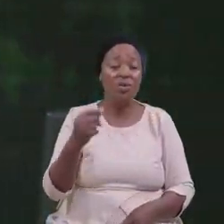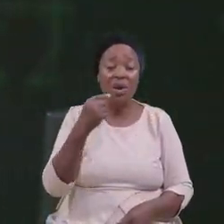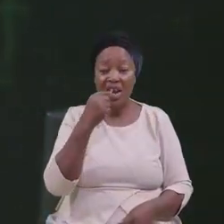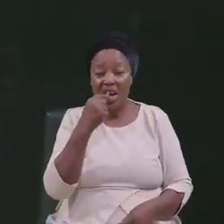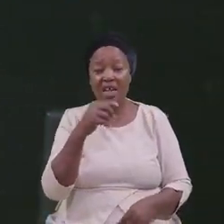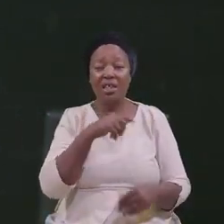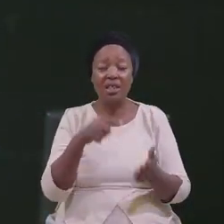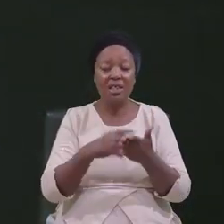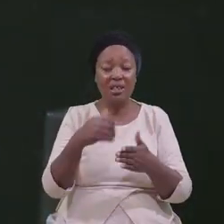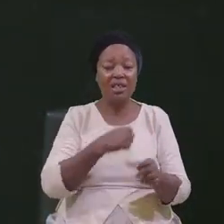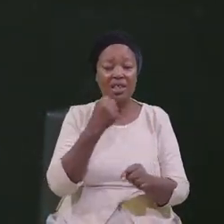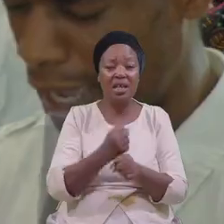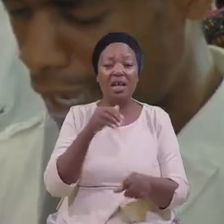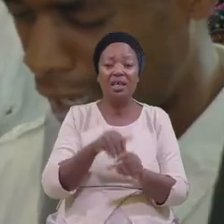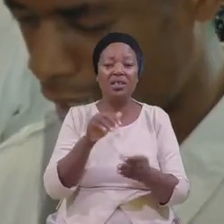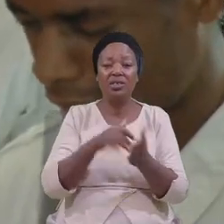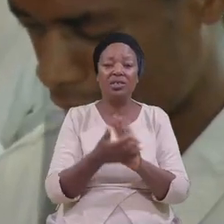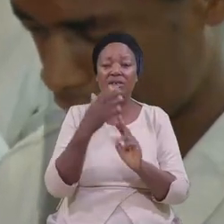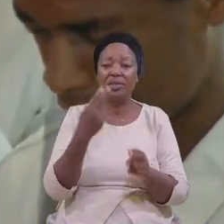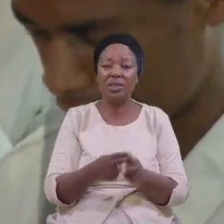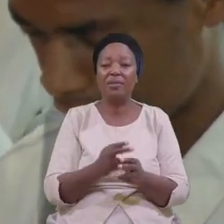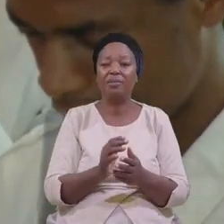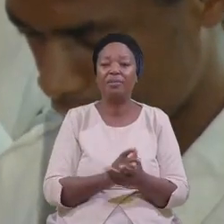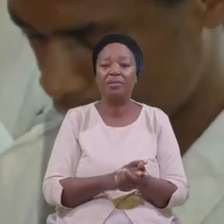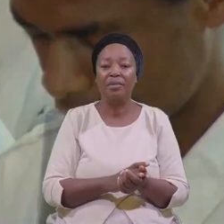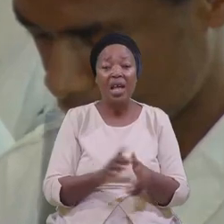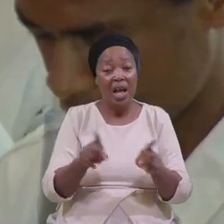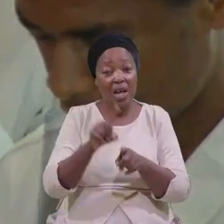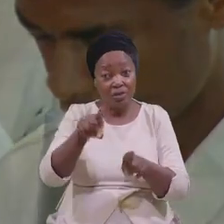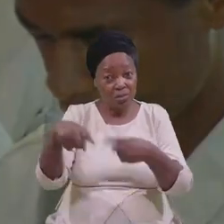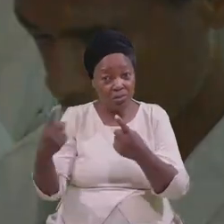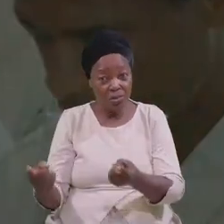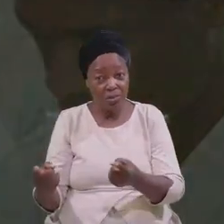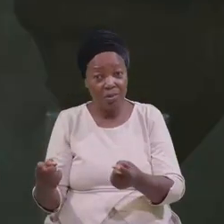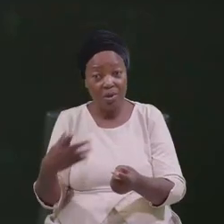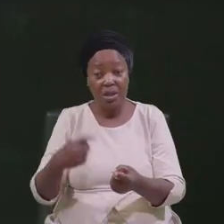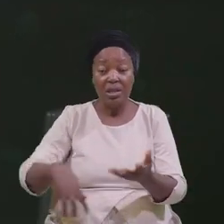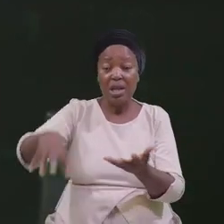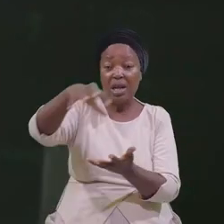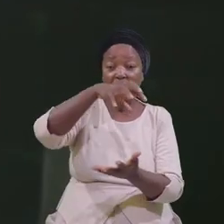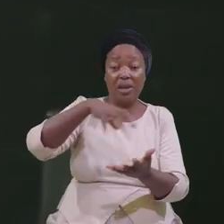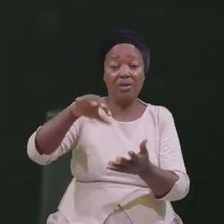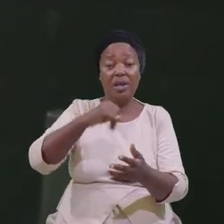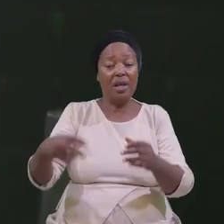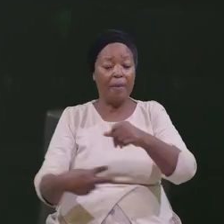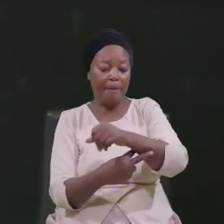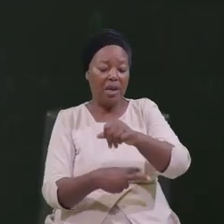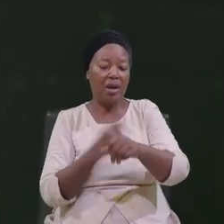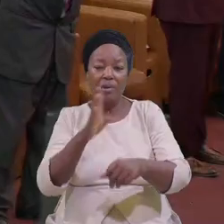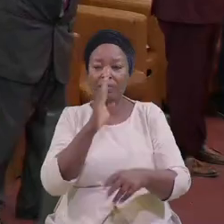in Jesus' name. As you go, the cloudy pillar will be before